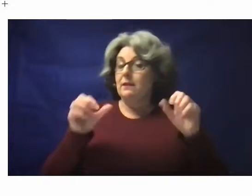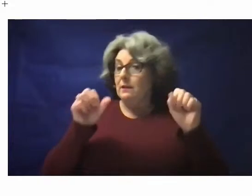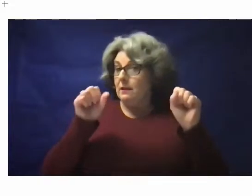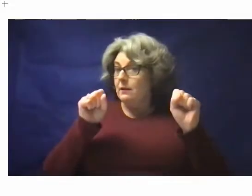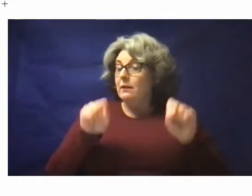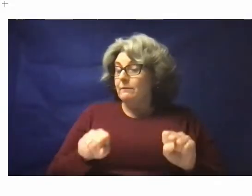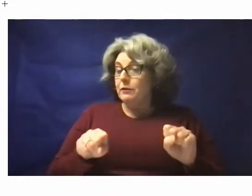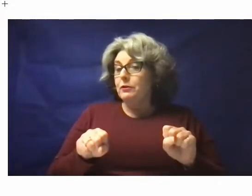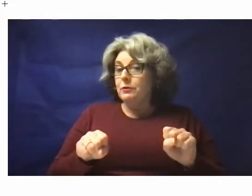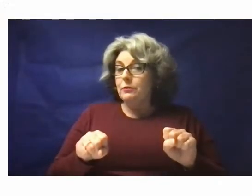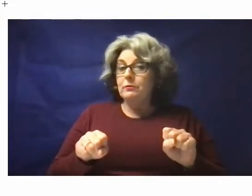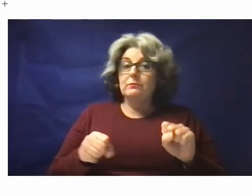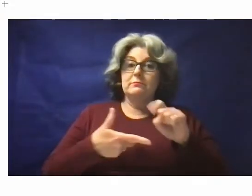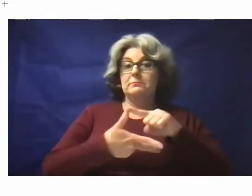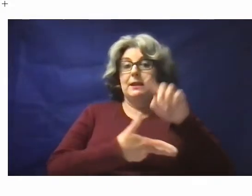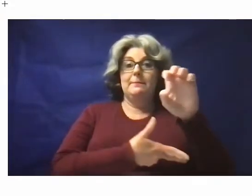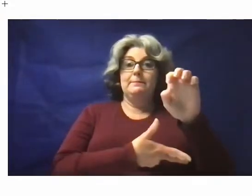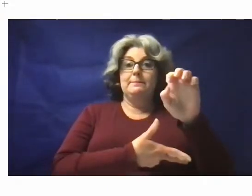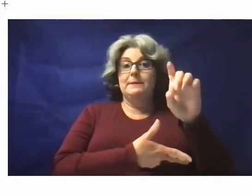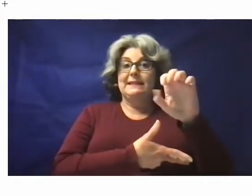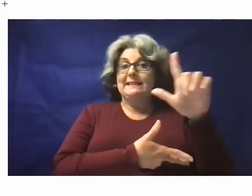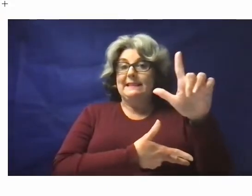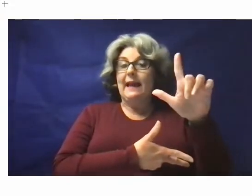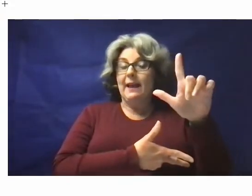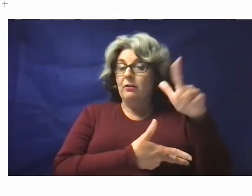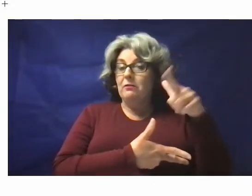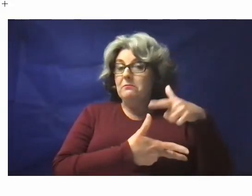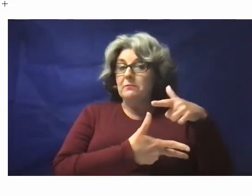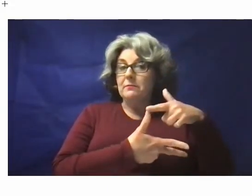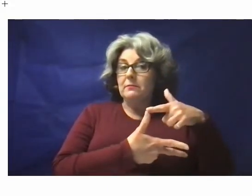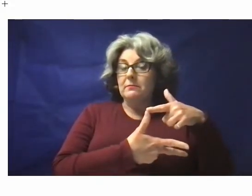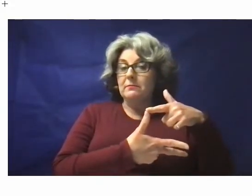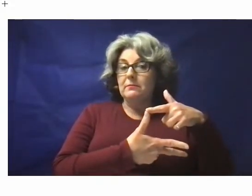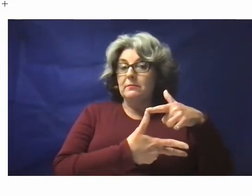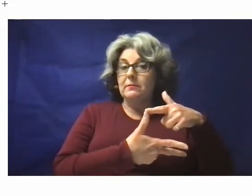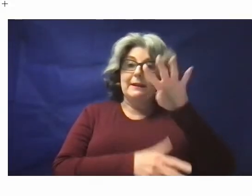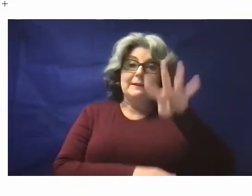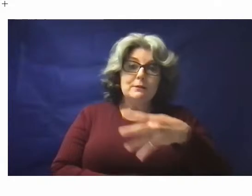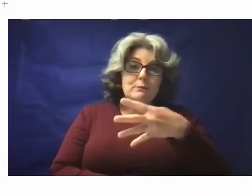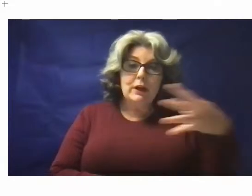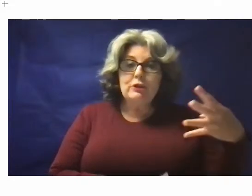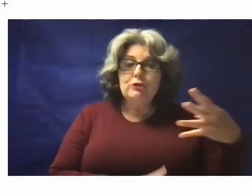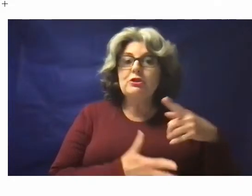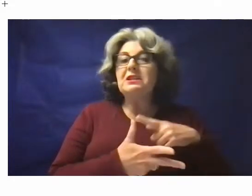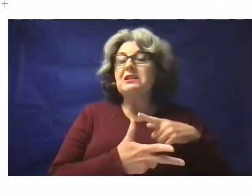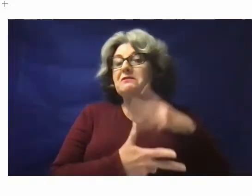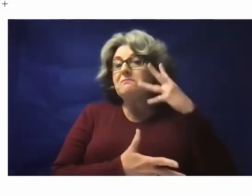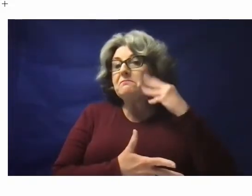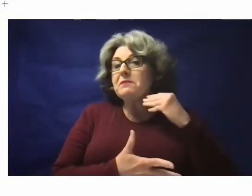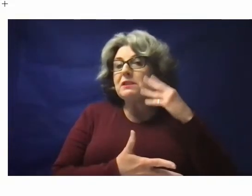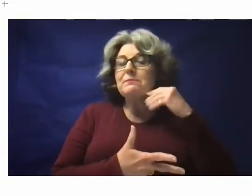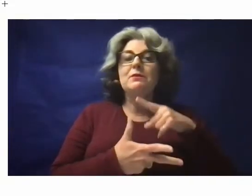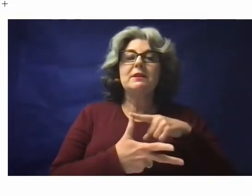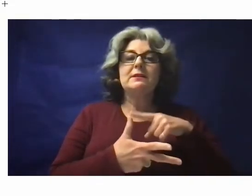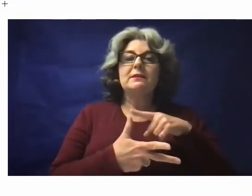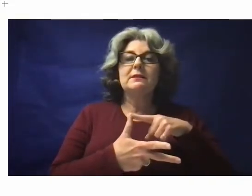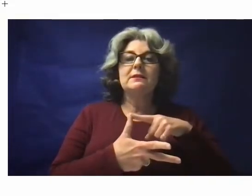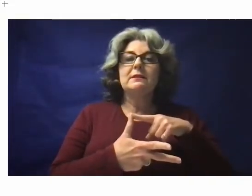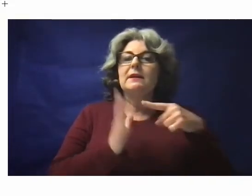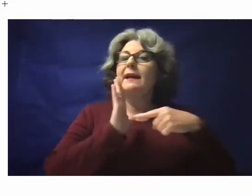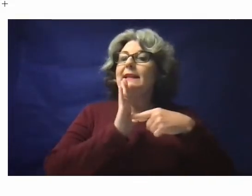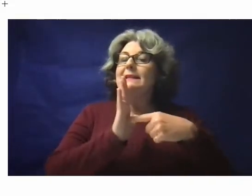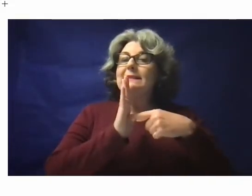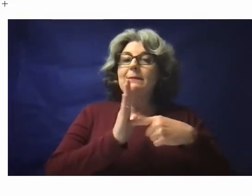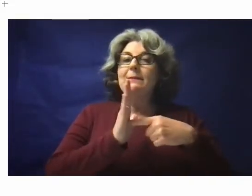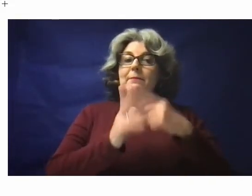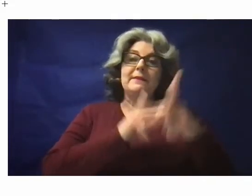if it's Excel and you've done, let's say, spreadsheets and whatnot, maybe give me examples of the kind of